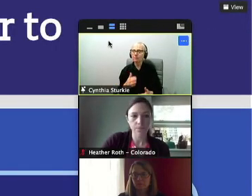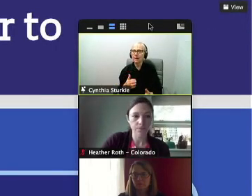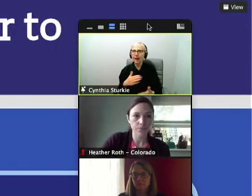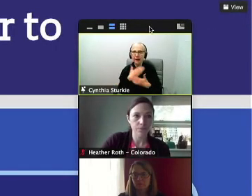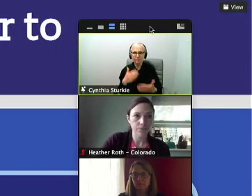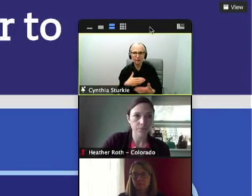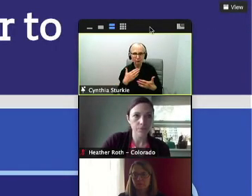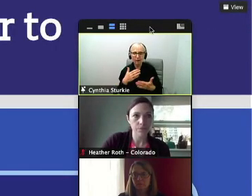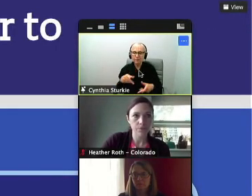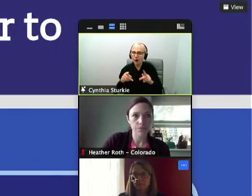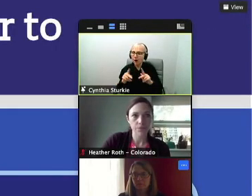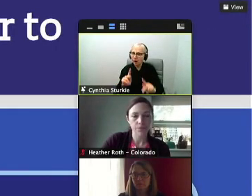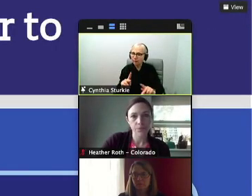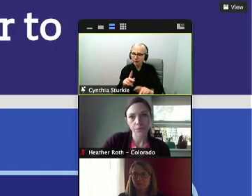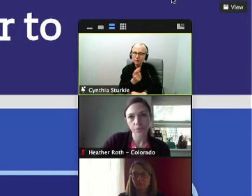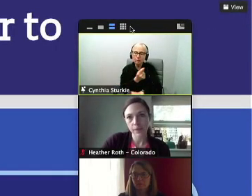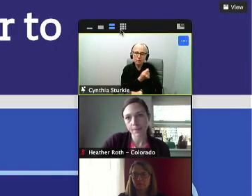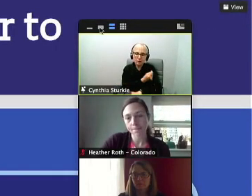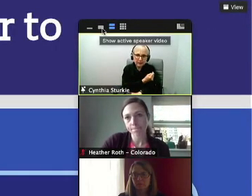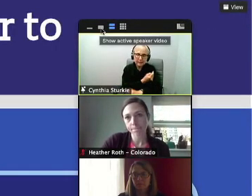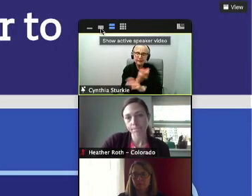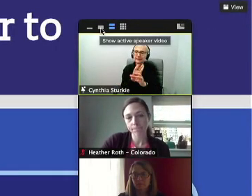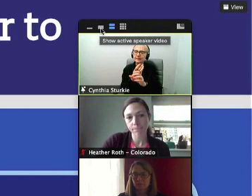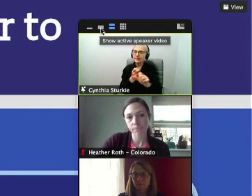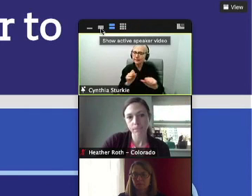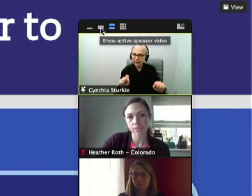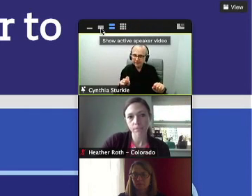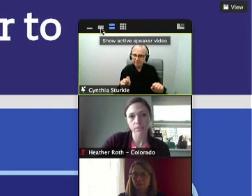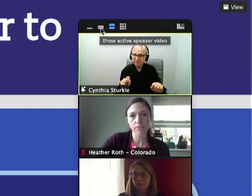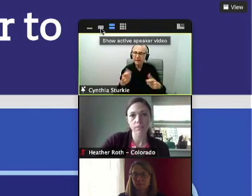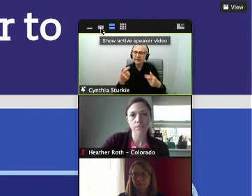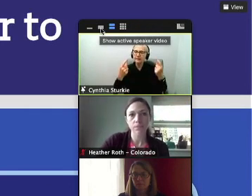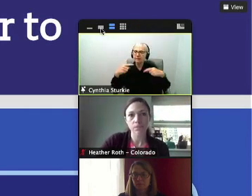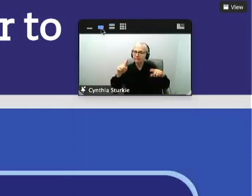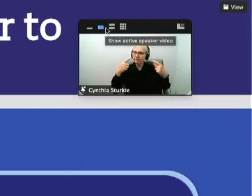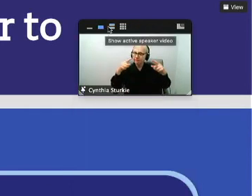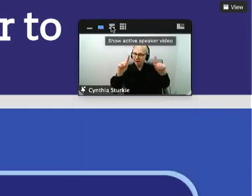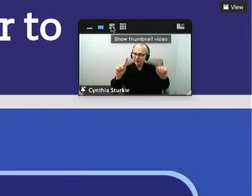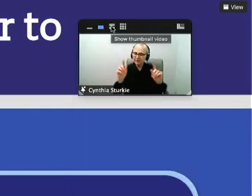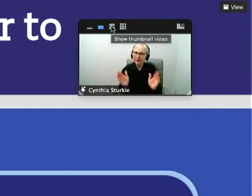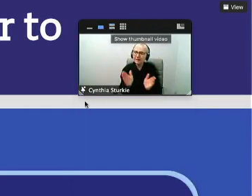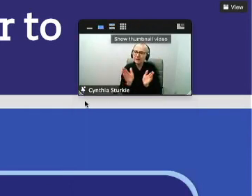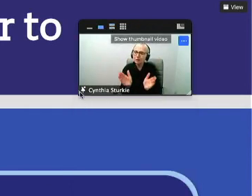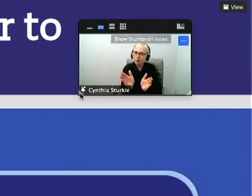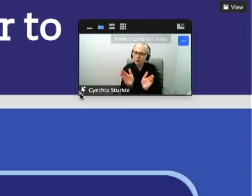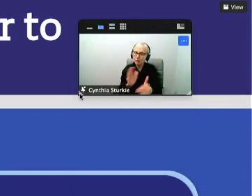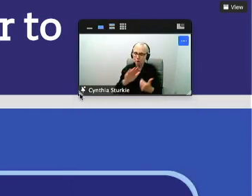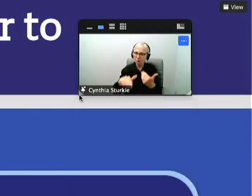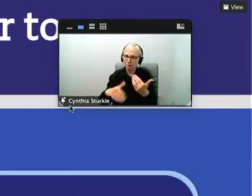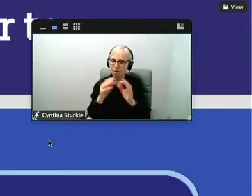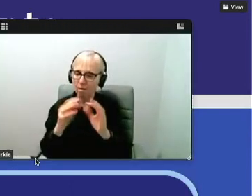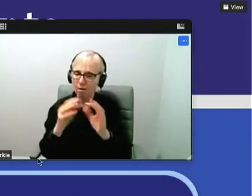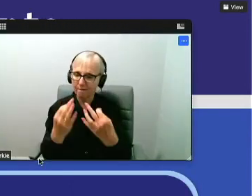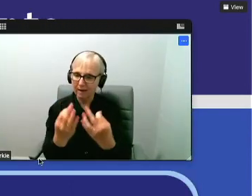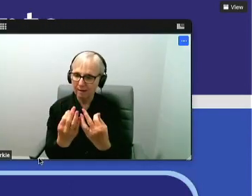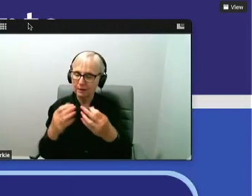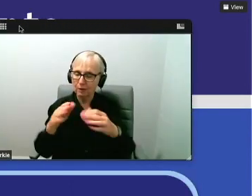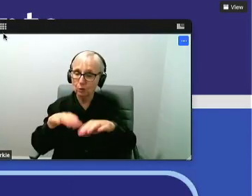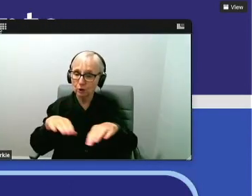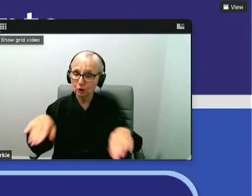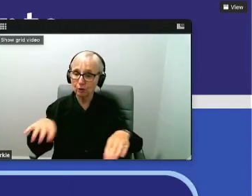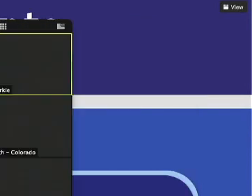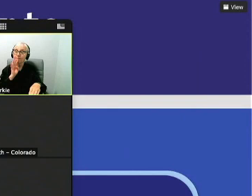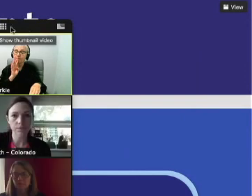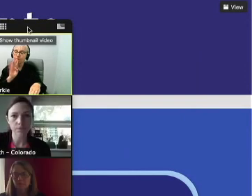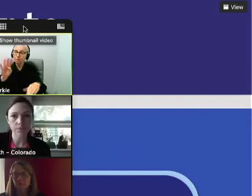is immunogenic. It's safe, it's effective, and I encourage all families with children four and under to